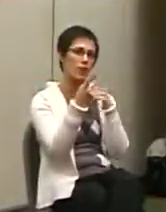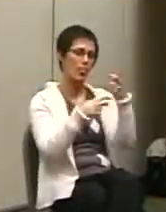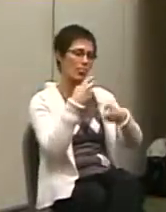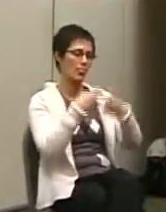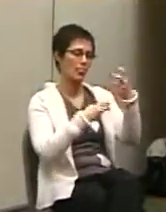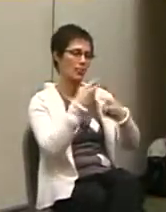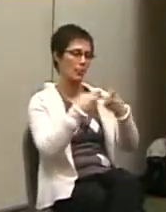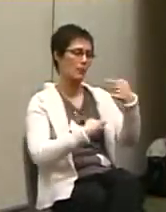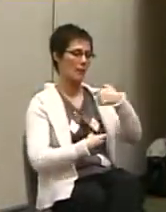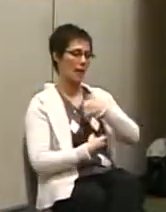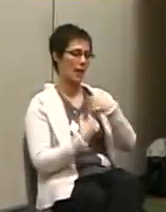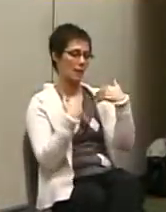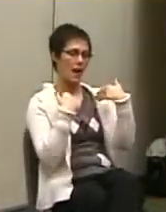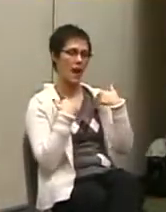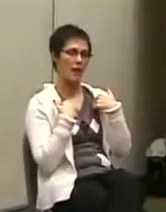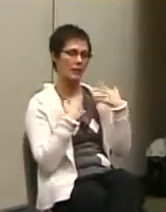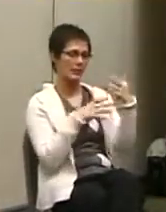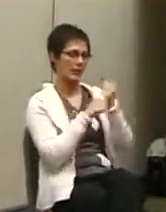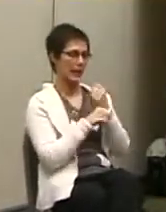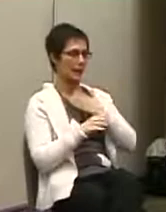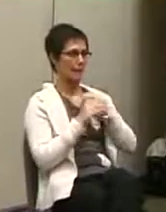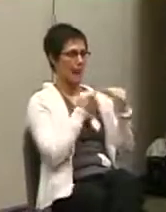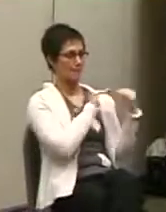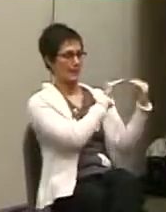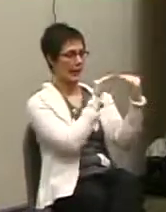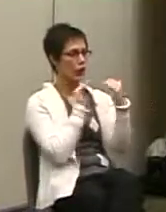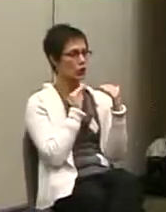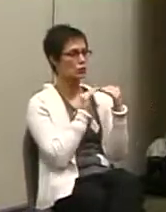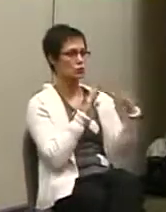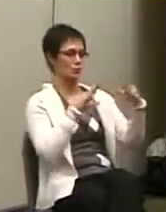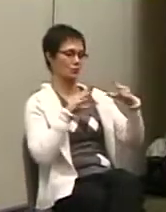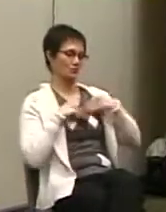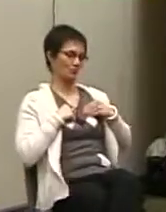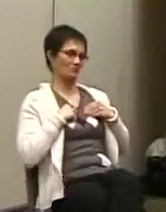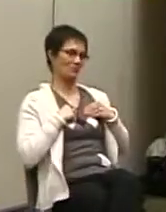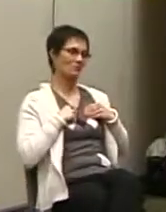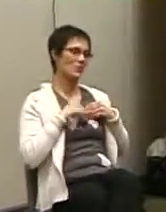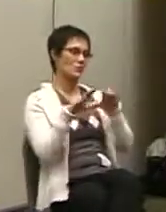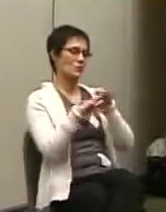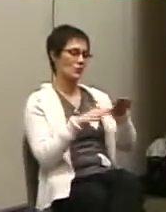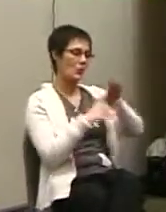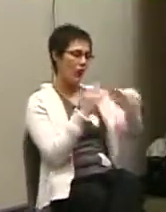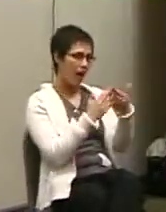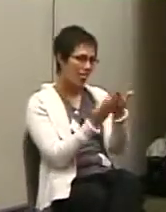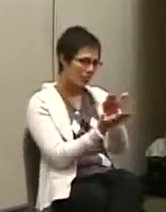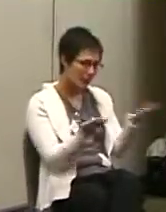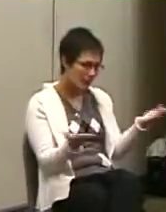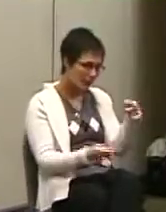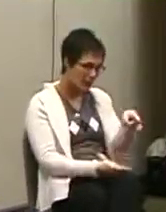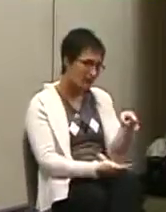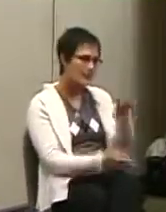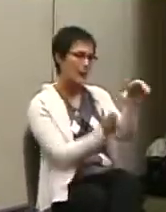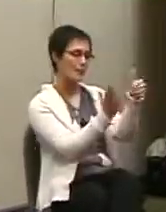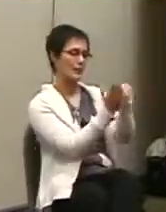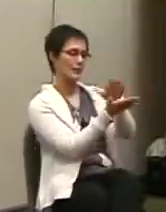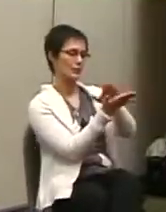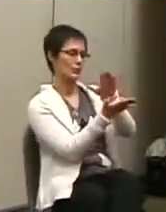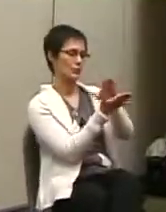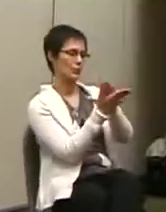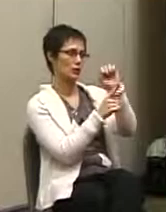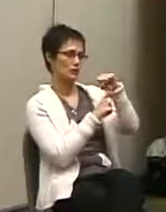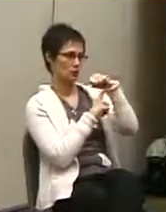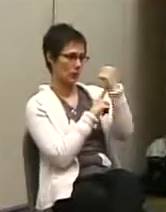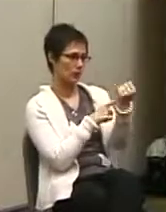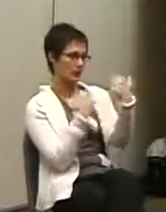problem I'm having is getting my peers to buy into, you do all this, you write the plan, but in a middle school setting, you've got to